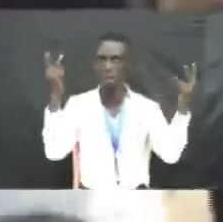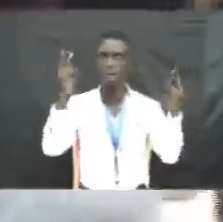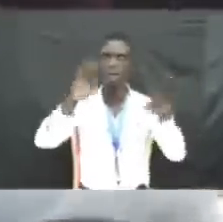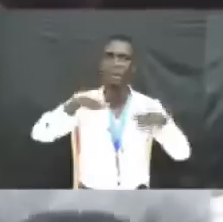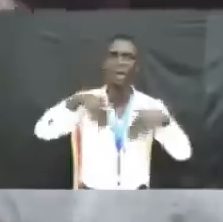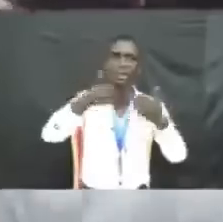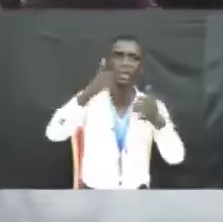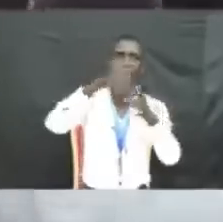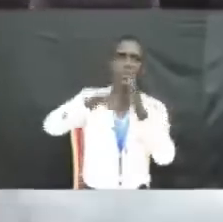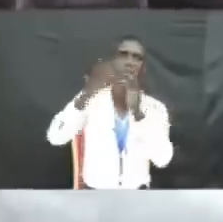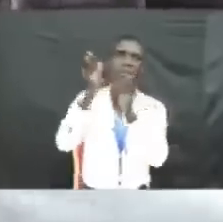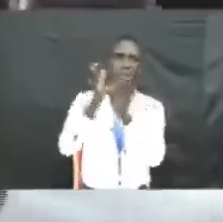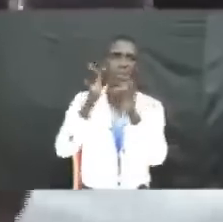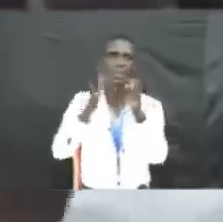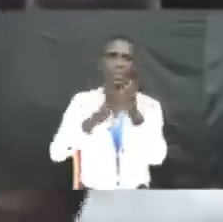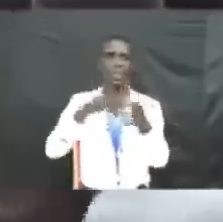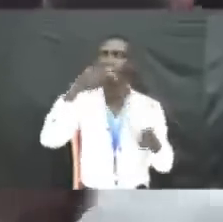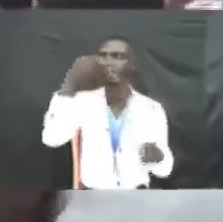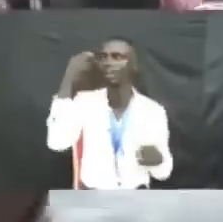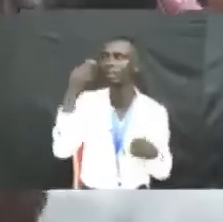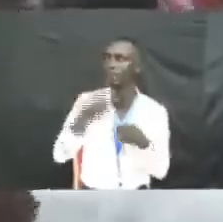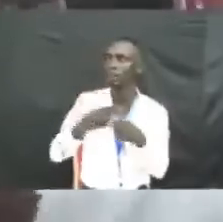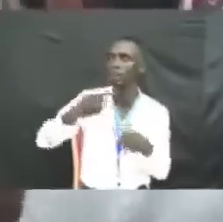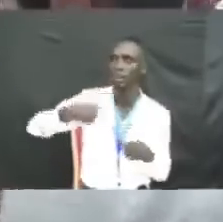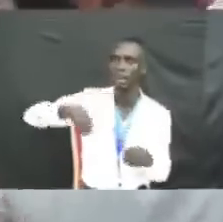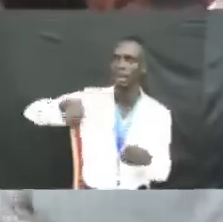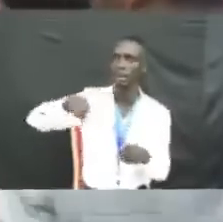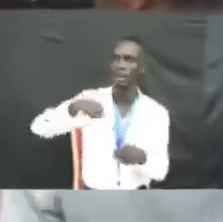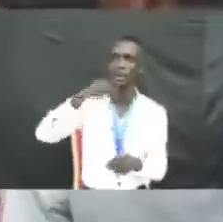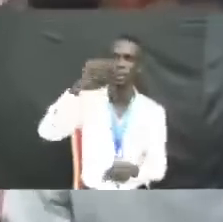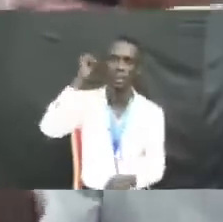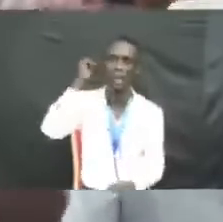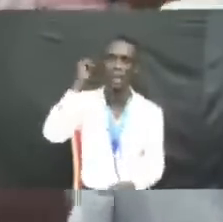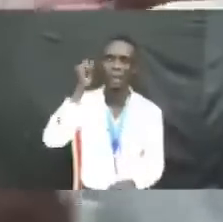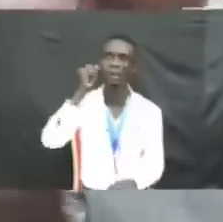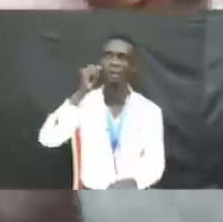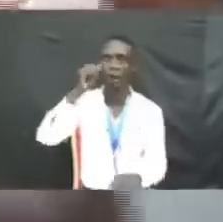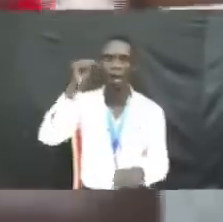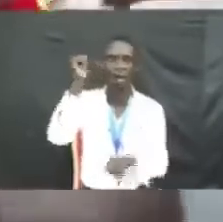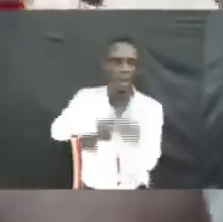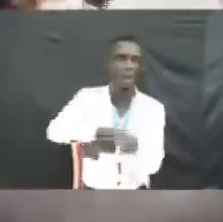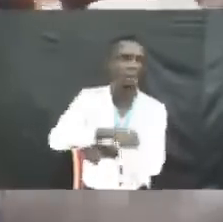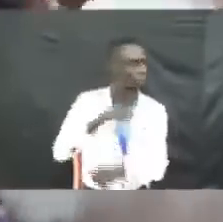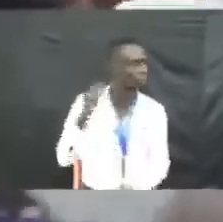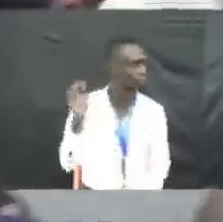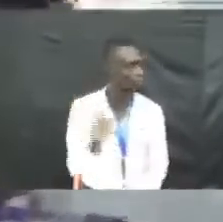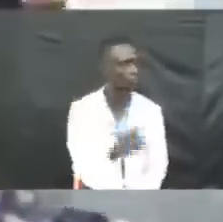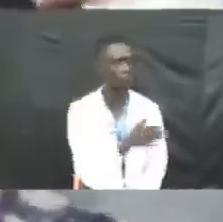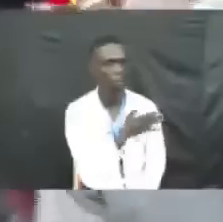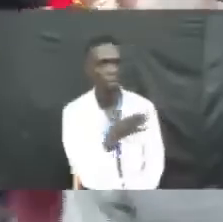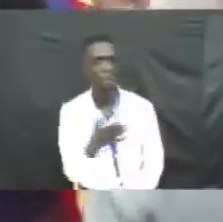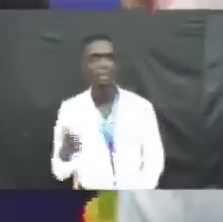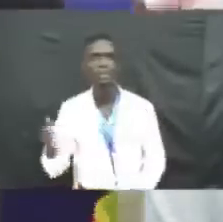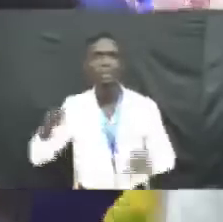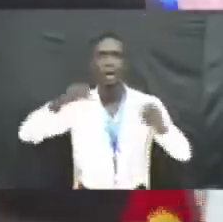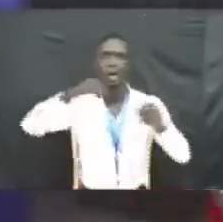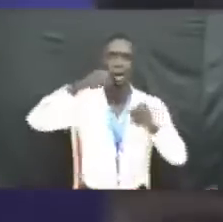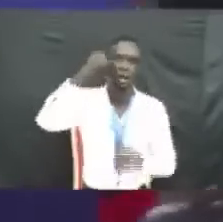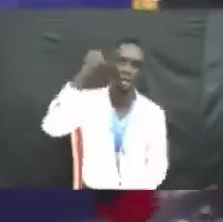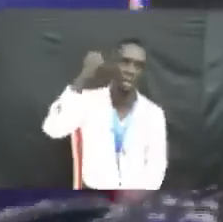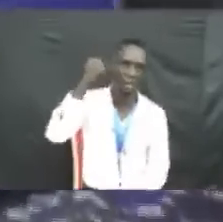Jesus name. In Jesus name we shall overcome. We shall overcome. We sing surely.